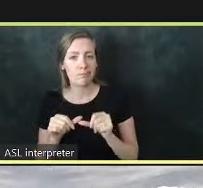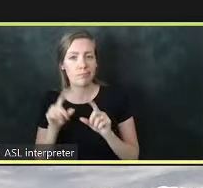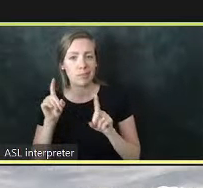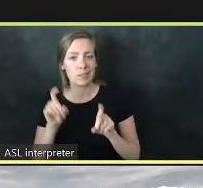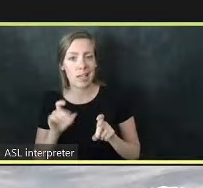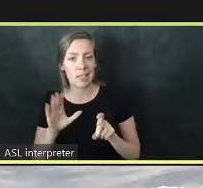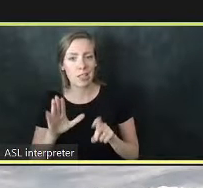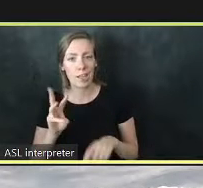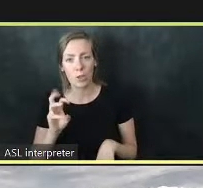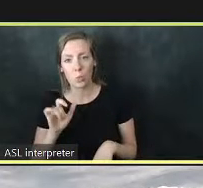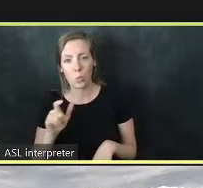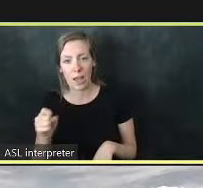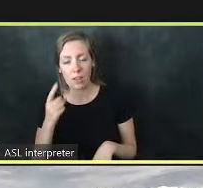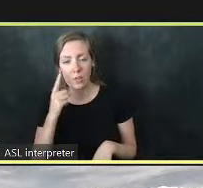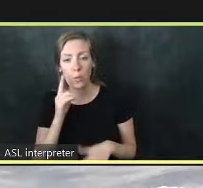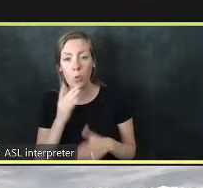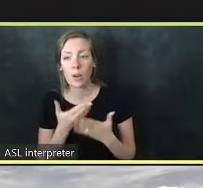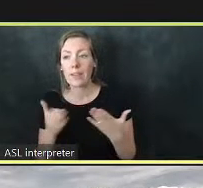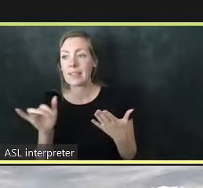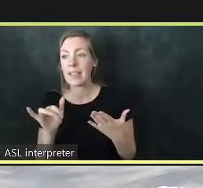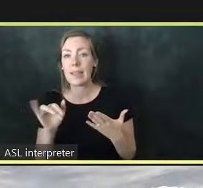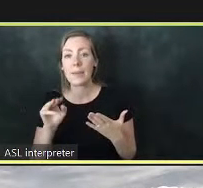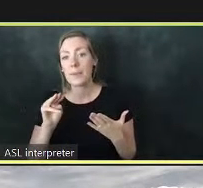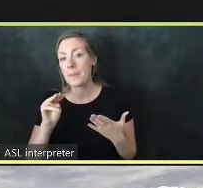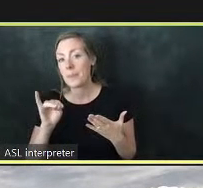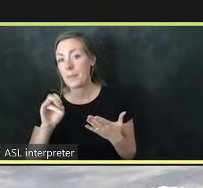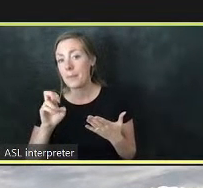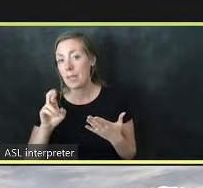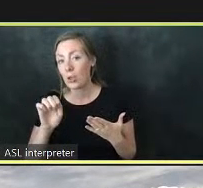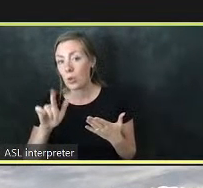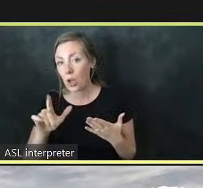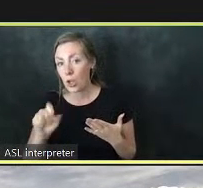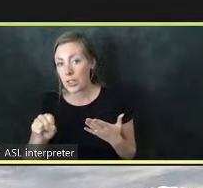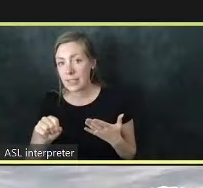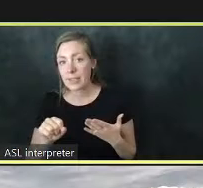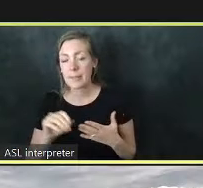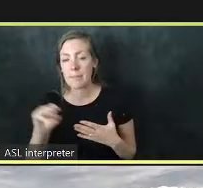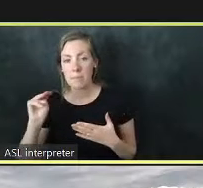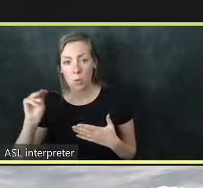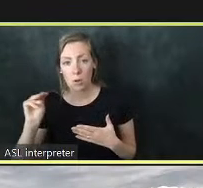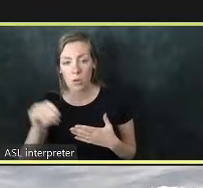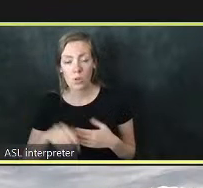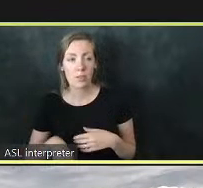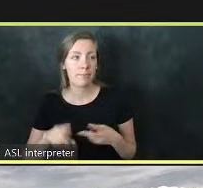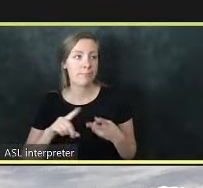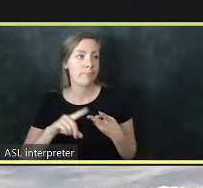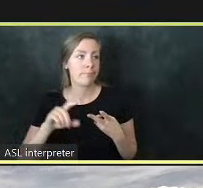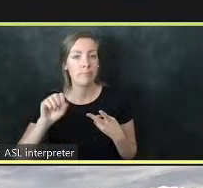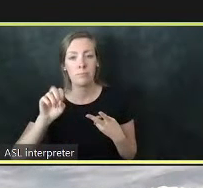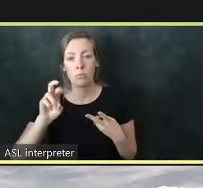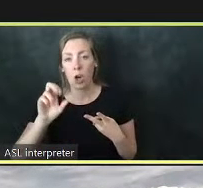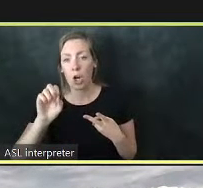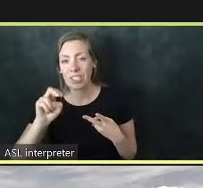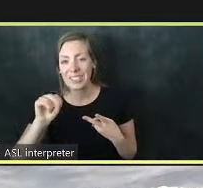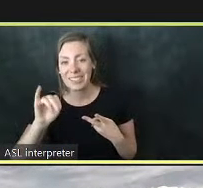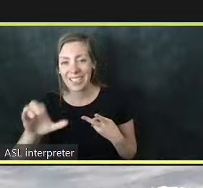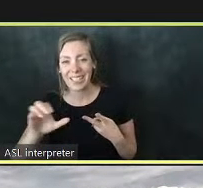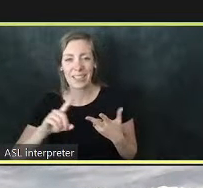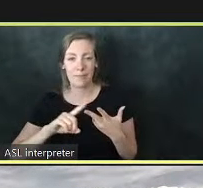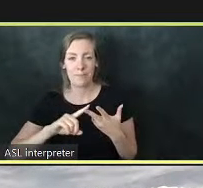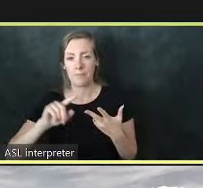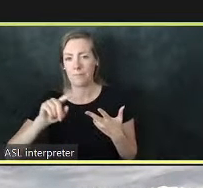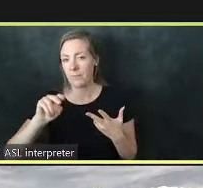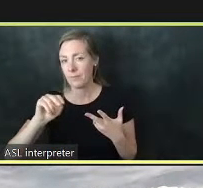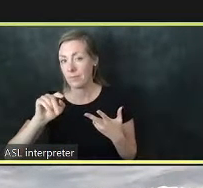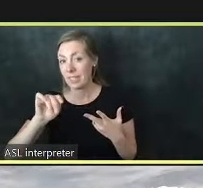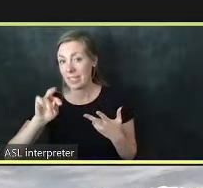tiempo for pidiéndole things a like los dueños que estén minerals, todo el tiempo things chequeando like sus arsenic chequeando el agua de sus and pozos para ver los mercury minerales be in